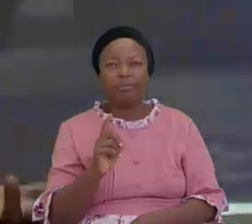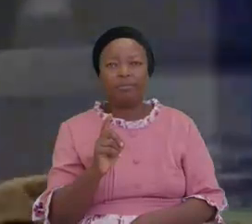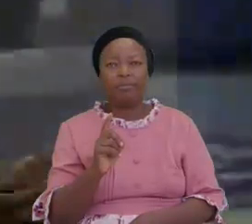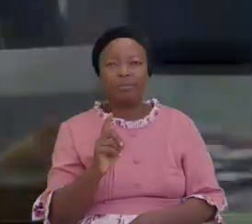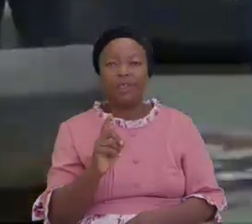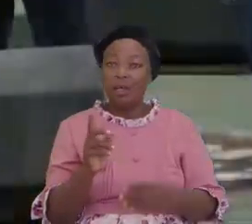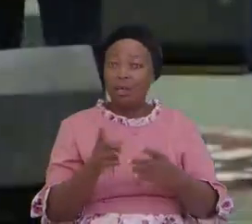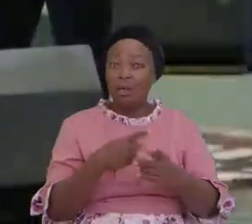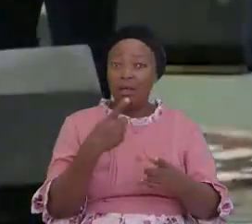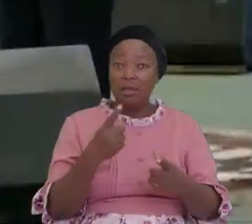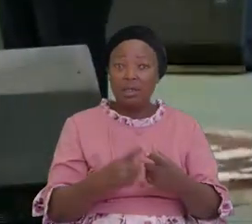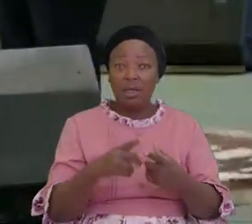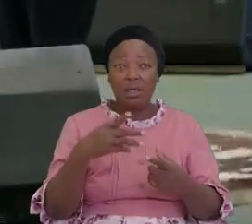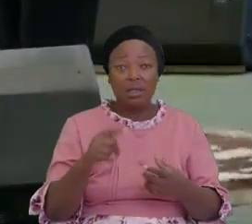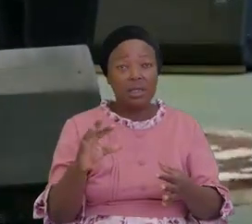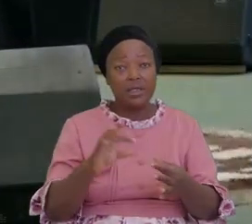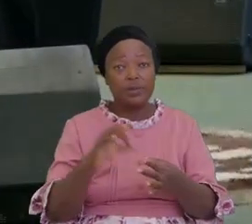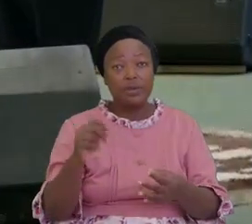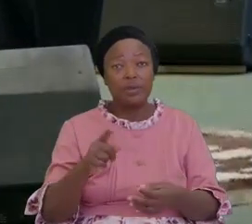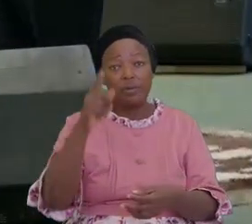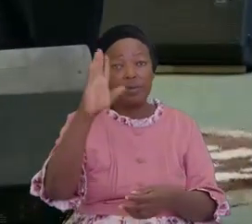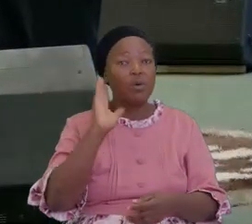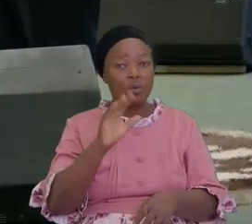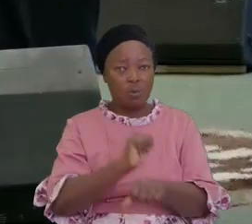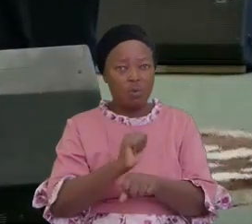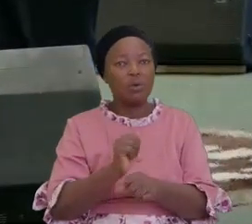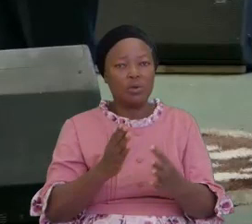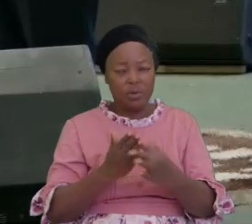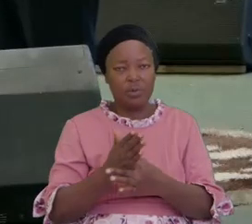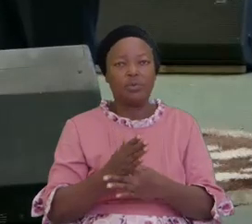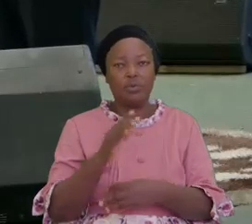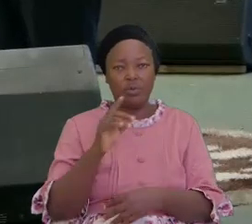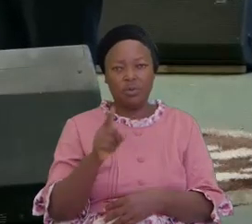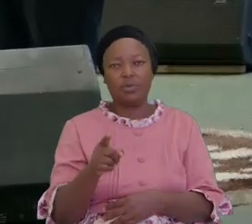Then the Spirit of God will walk through you.